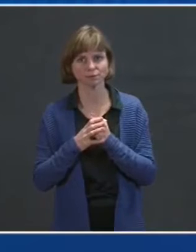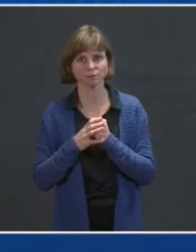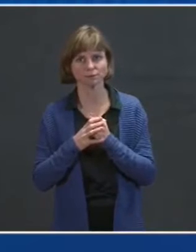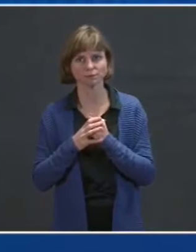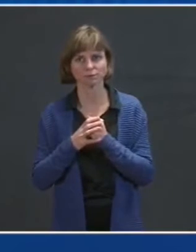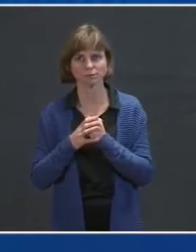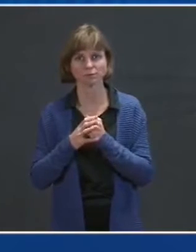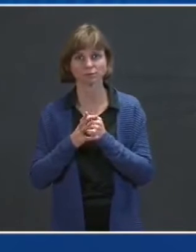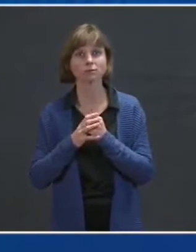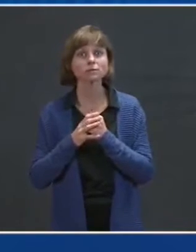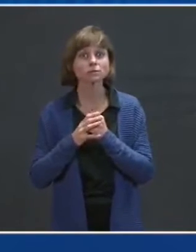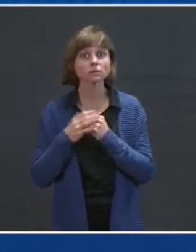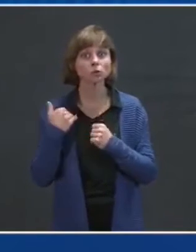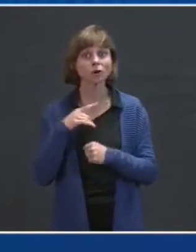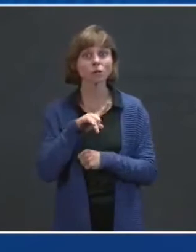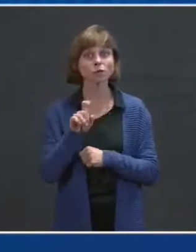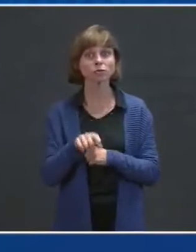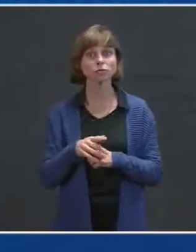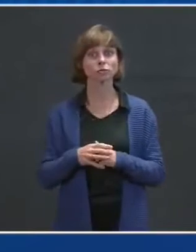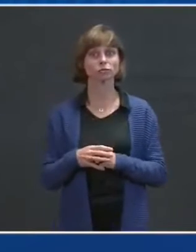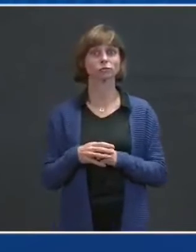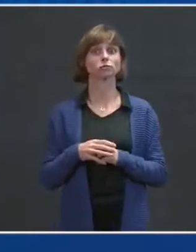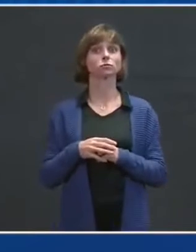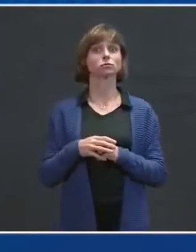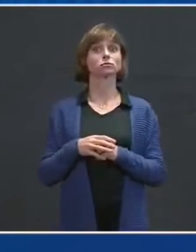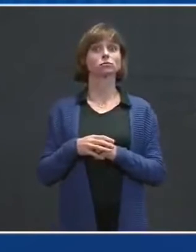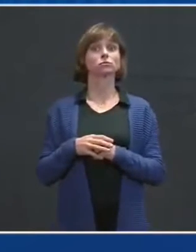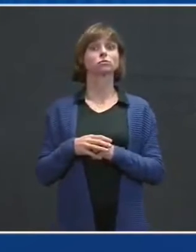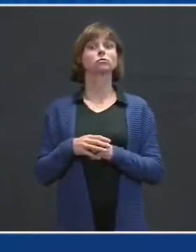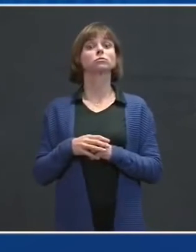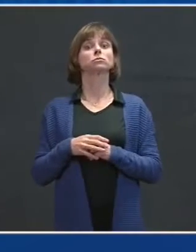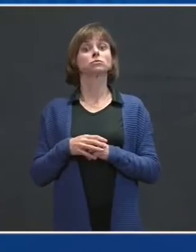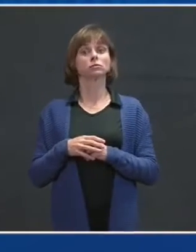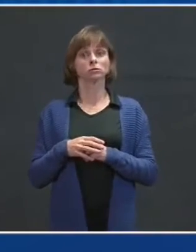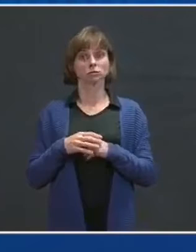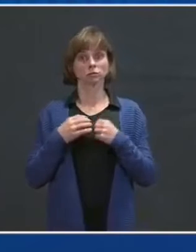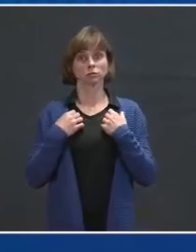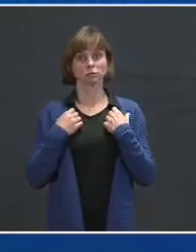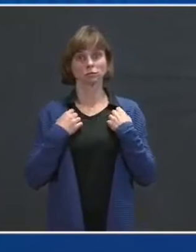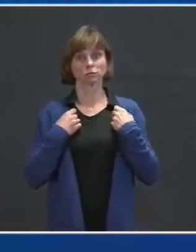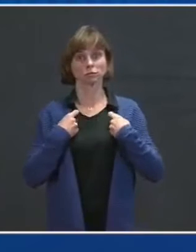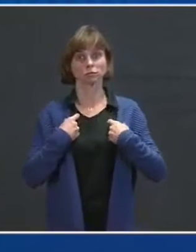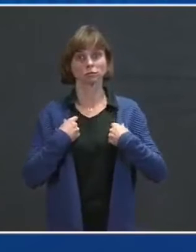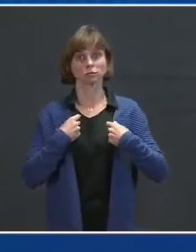Does anyone have any questions? Go ahead, Phil. Thanks, Anne, for doing this. Just